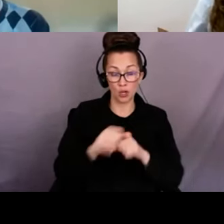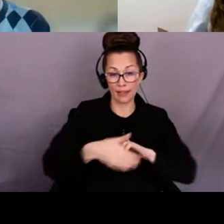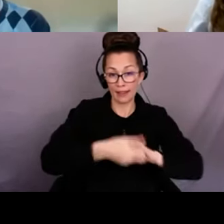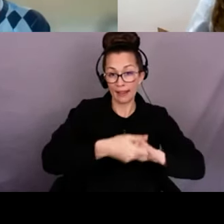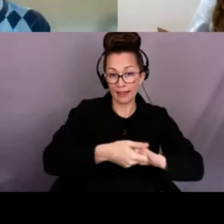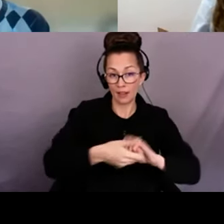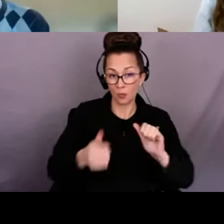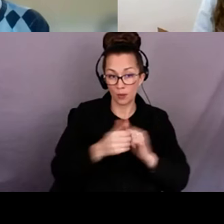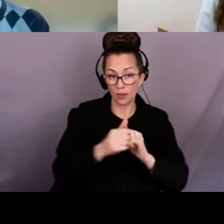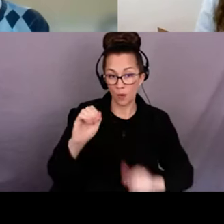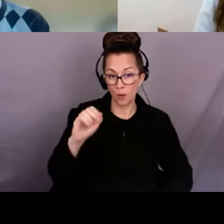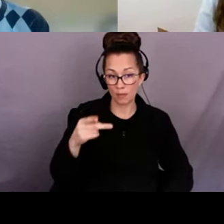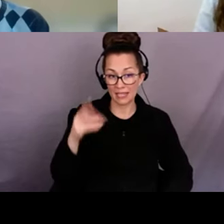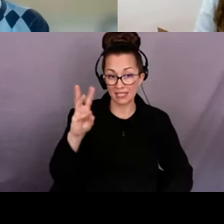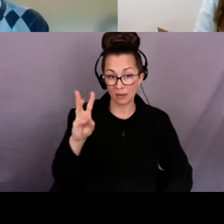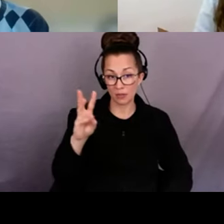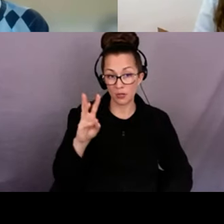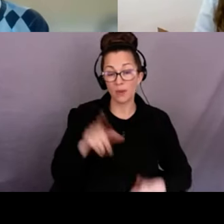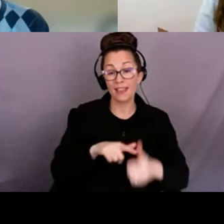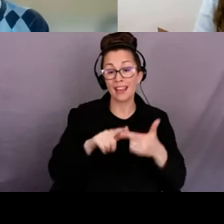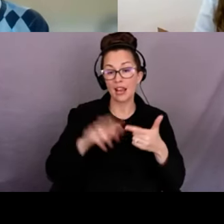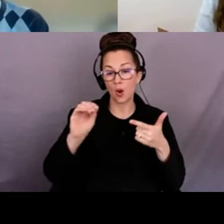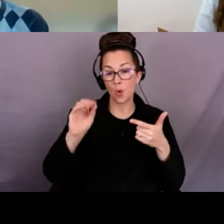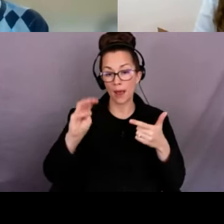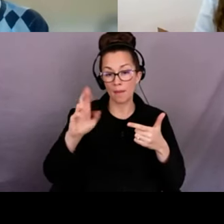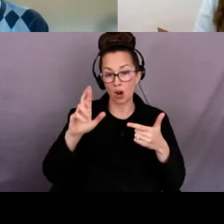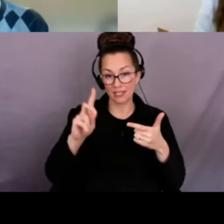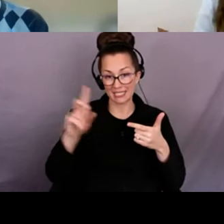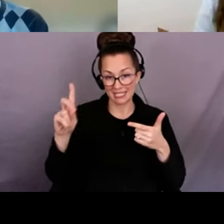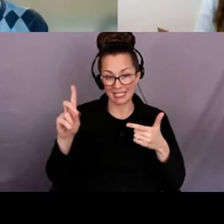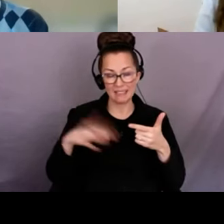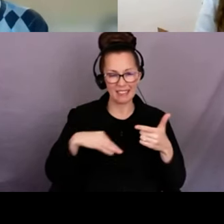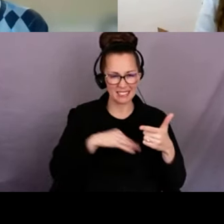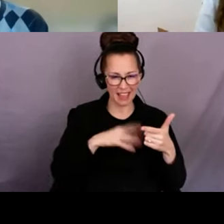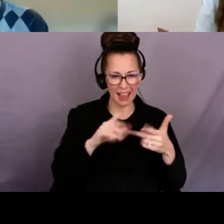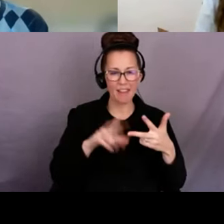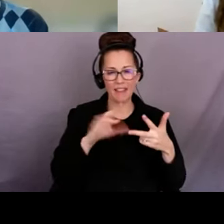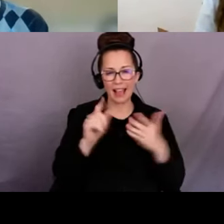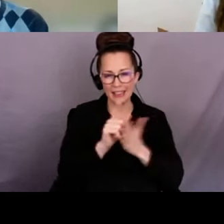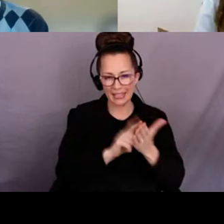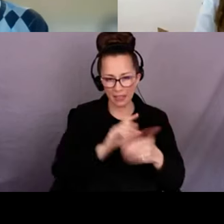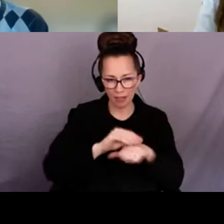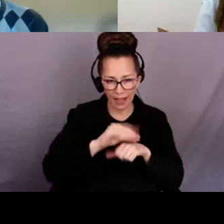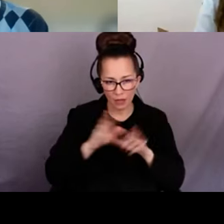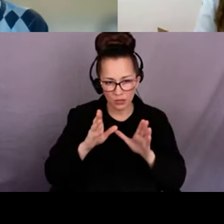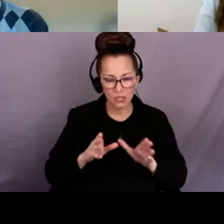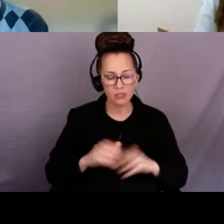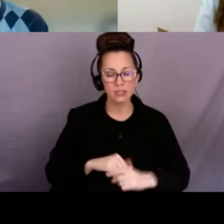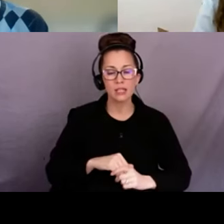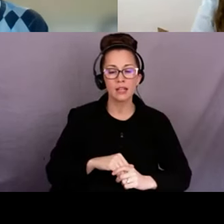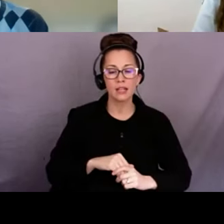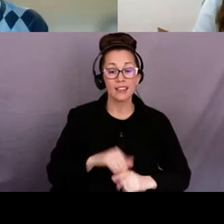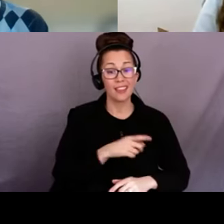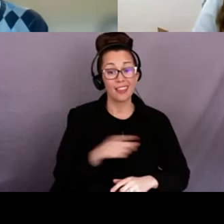with OPW, then OMRDD staff, including counsel, who emerged from the